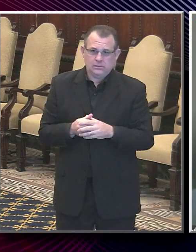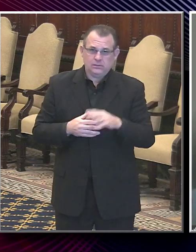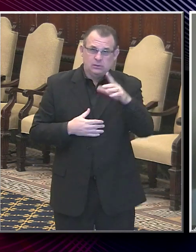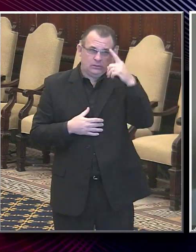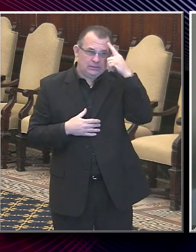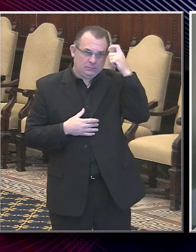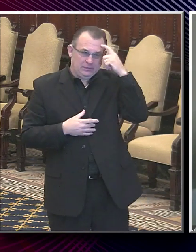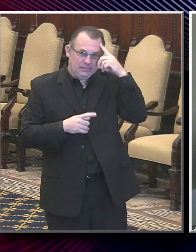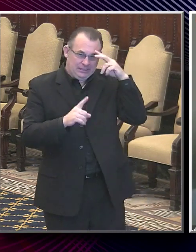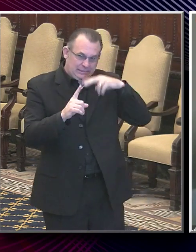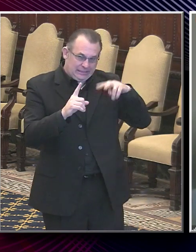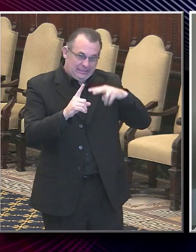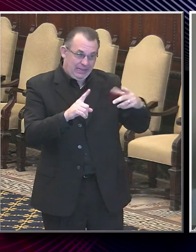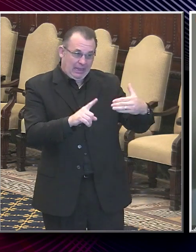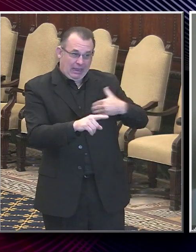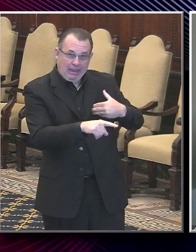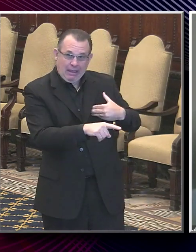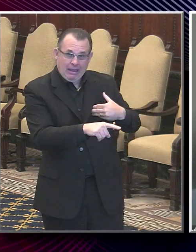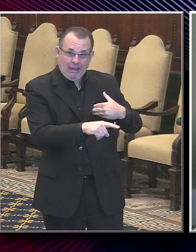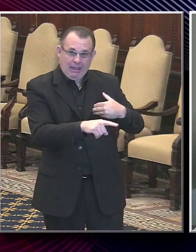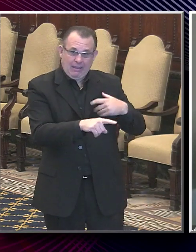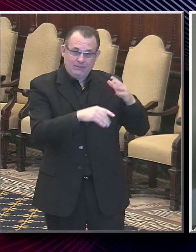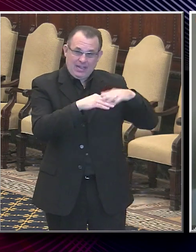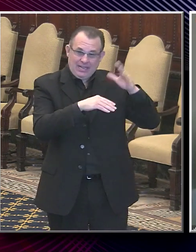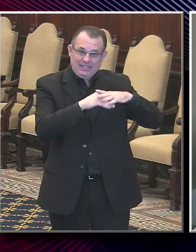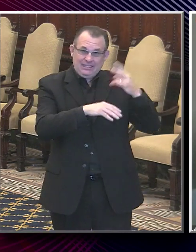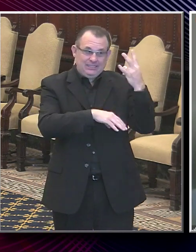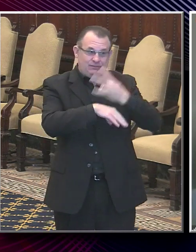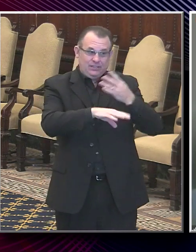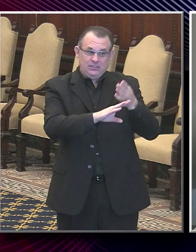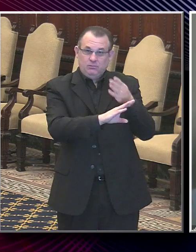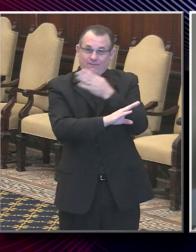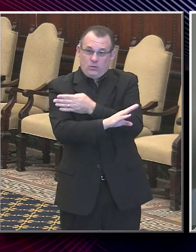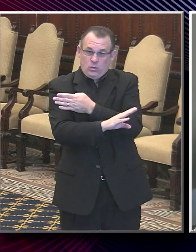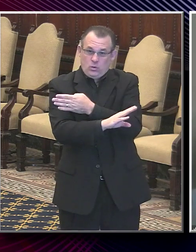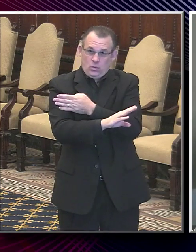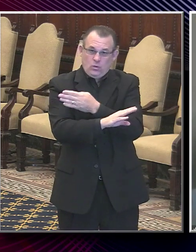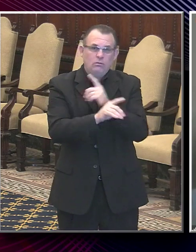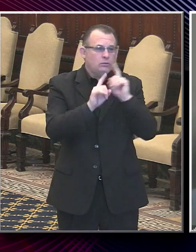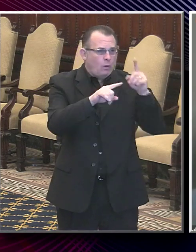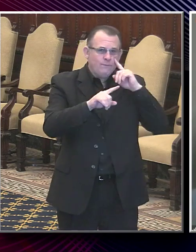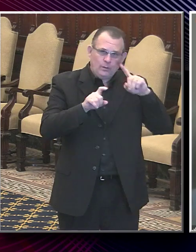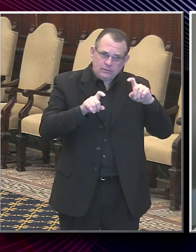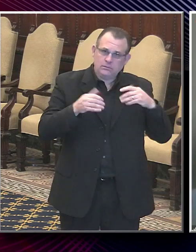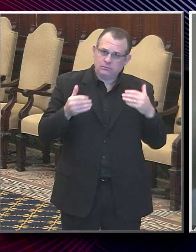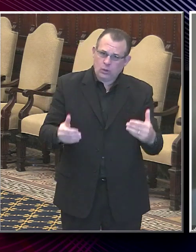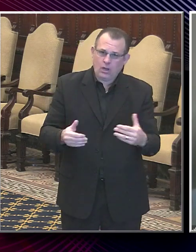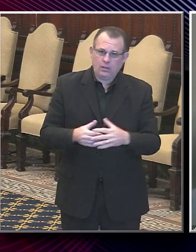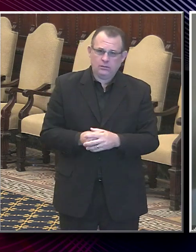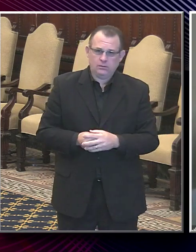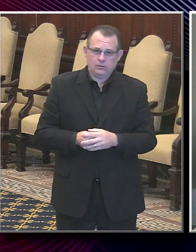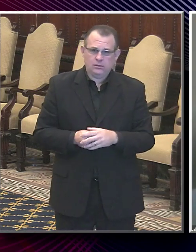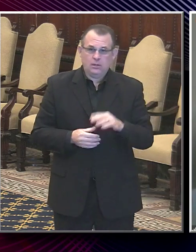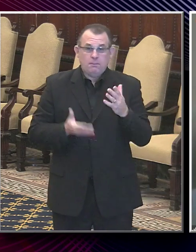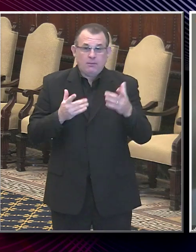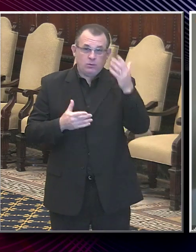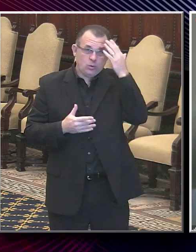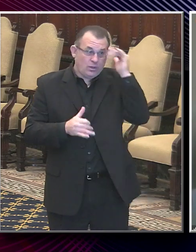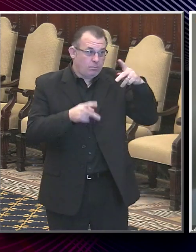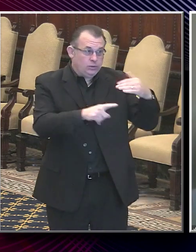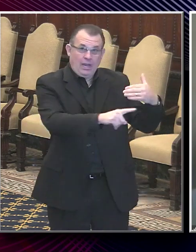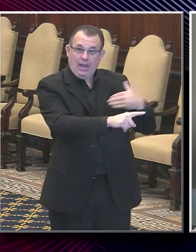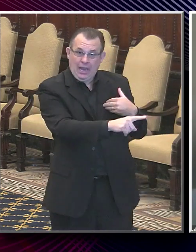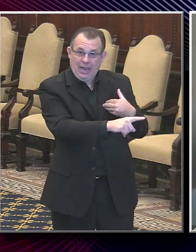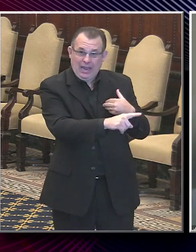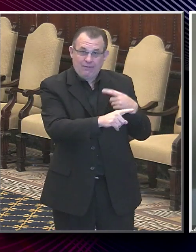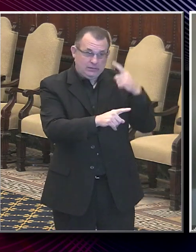infection at least 7 days earlier. 7 days is enough time for them to show evidence of the infection if they got it. By expanding this criteria, we hope to pick